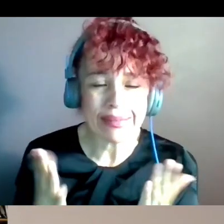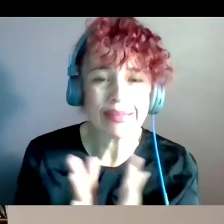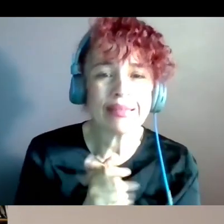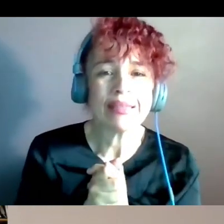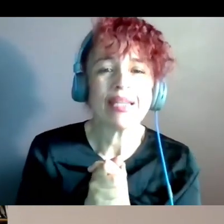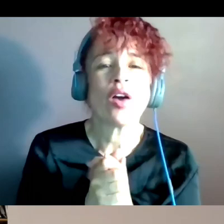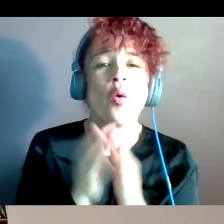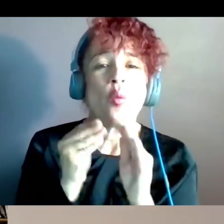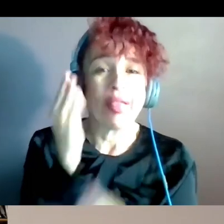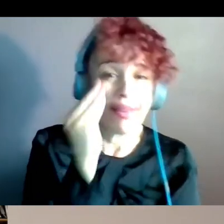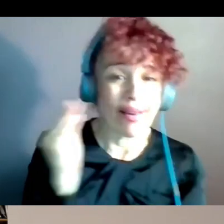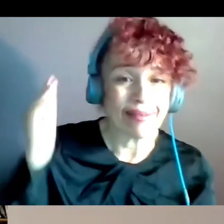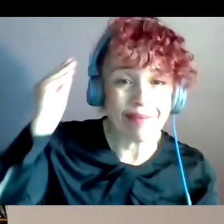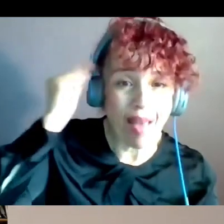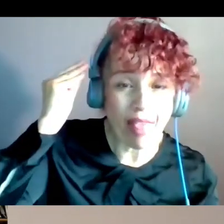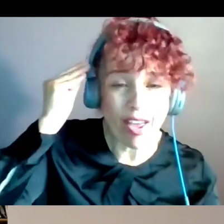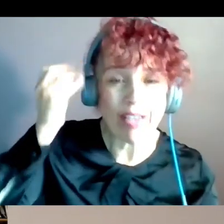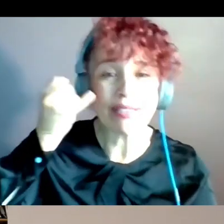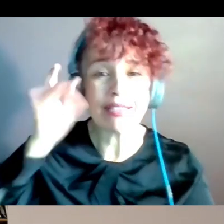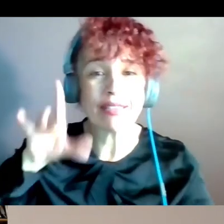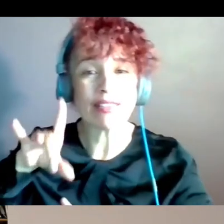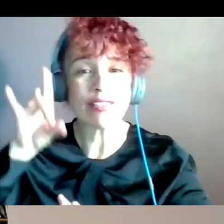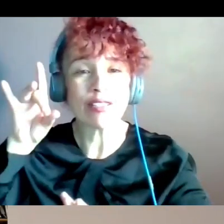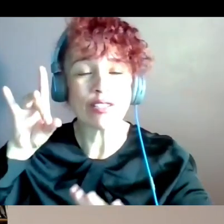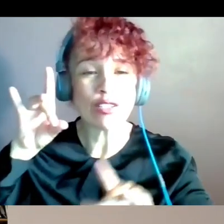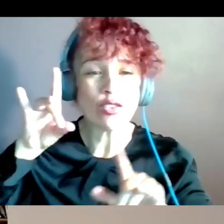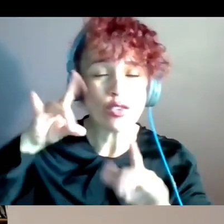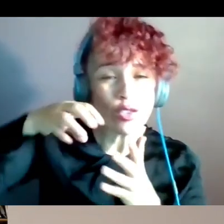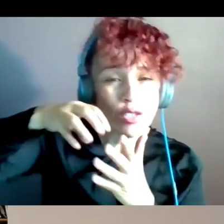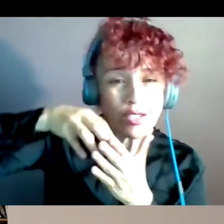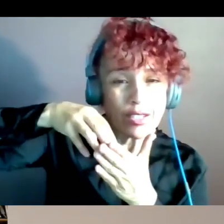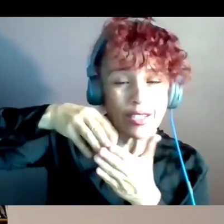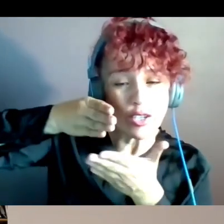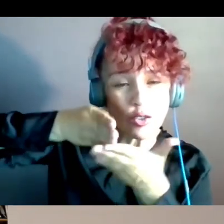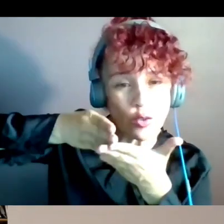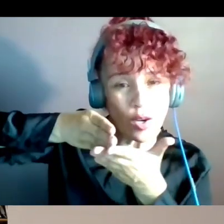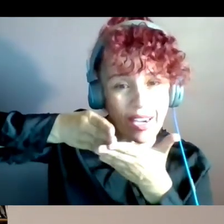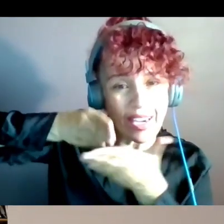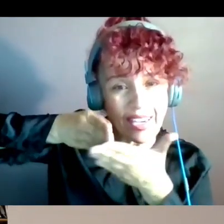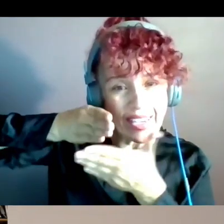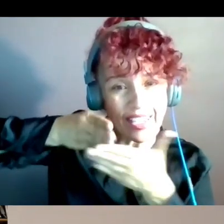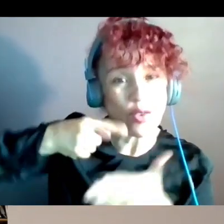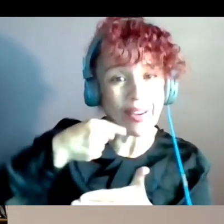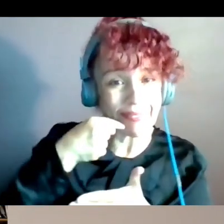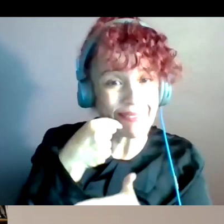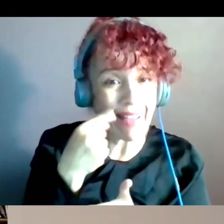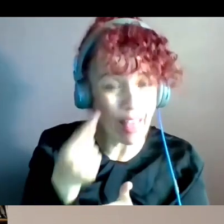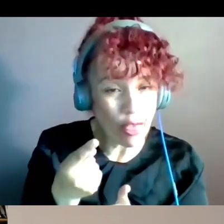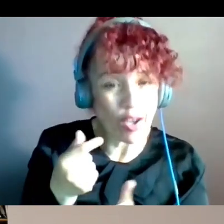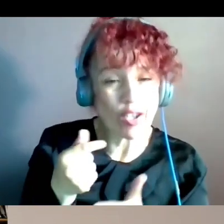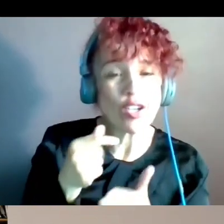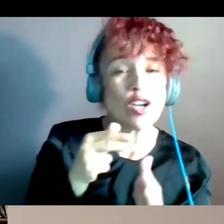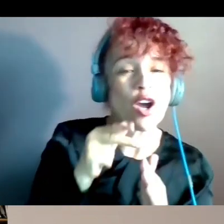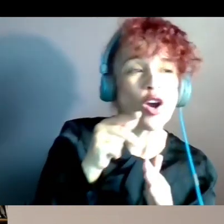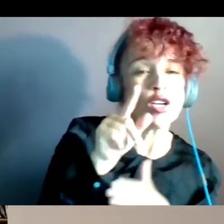that knowledge, if you pick up a board and you cut into it, I can tell you whether it's a branch